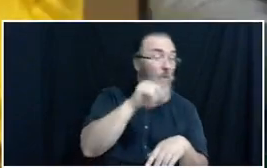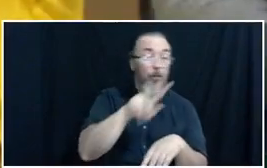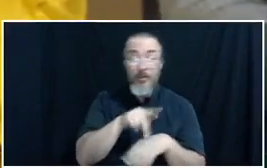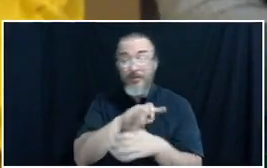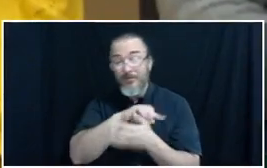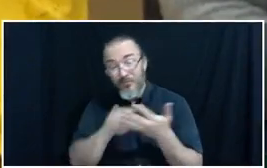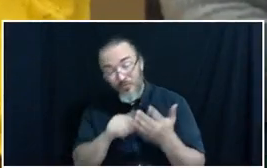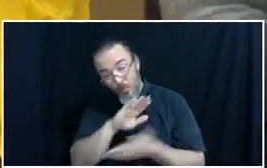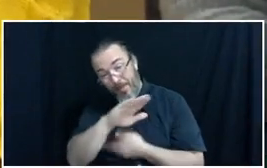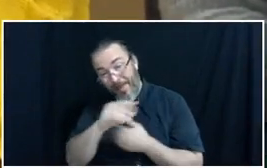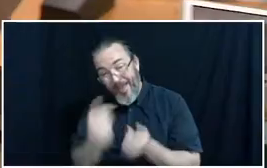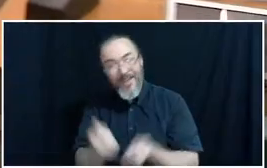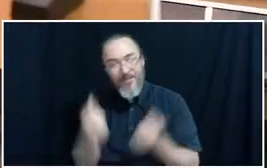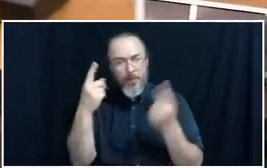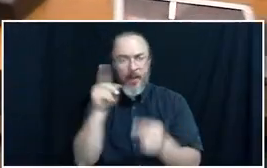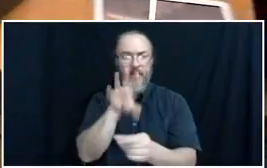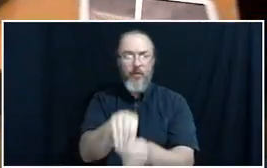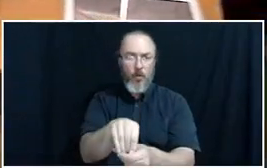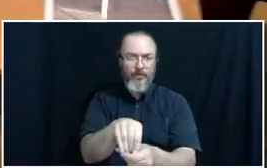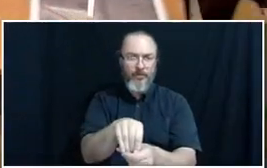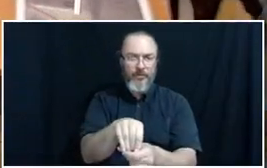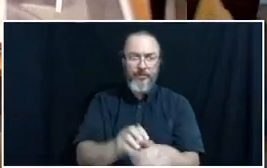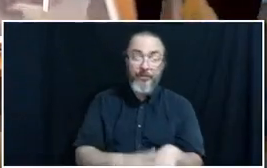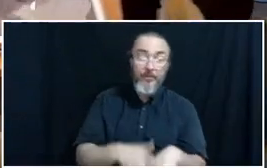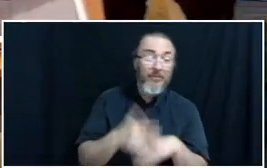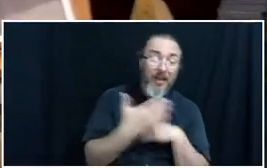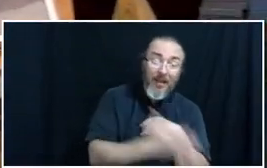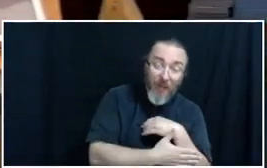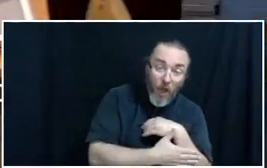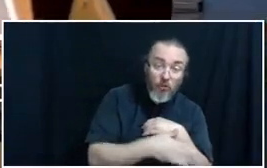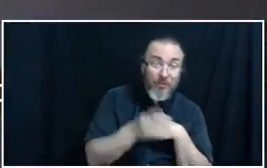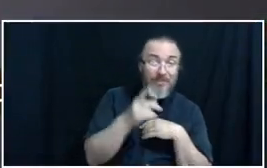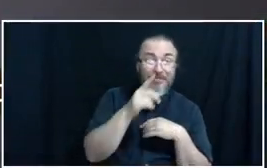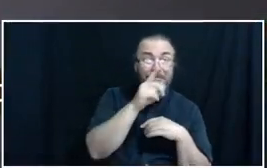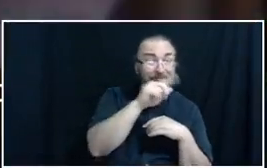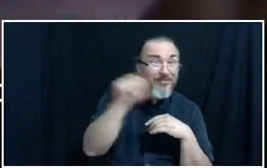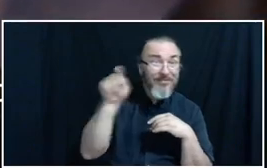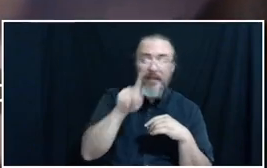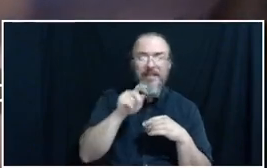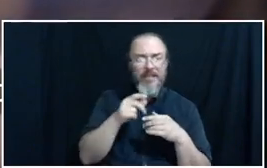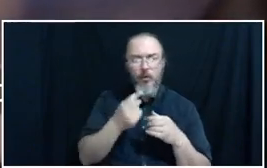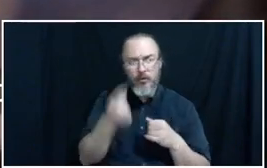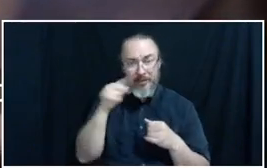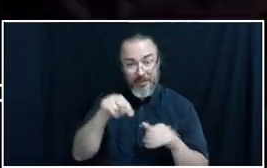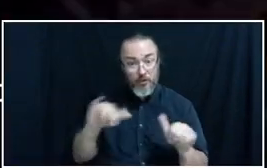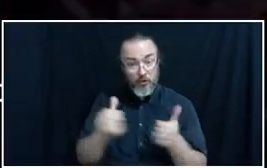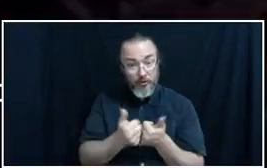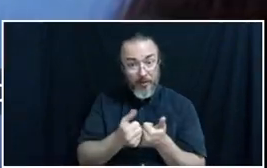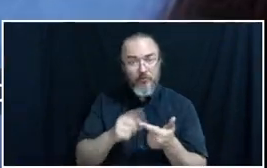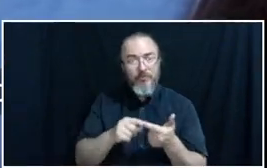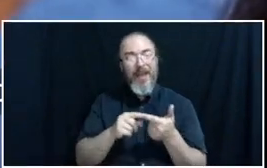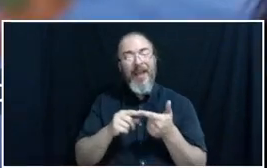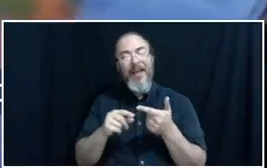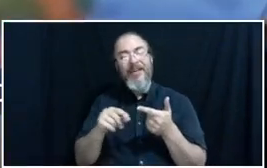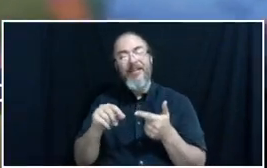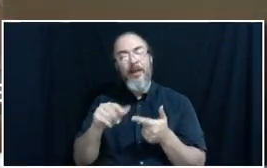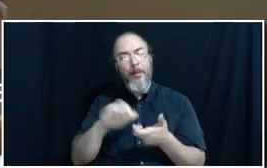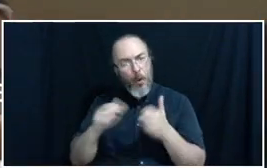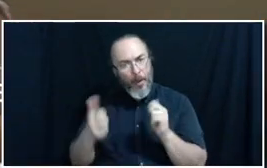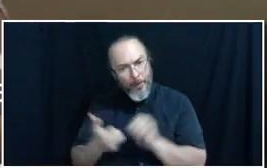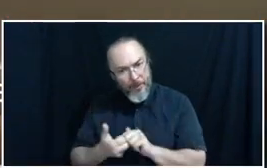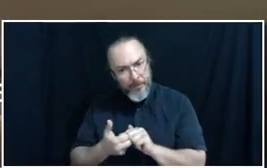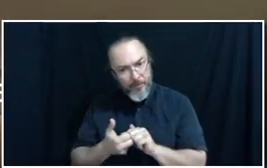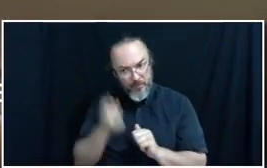to get involved. Countries will need to understand the challenges and underlying disadvantages facing their students